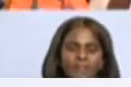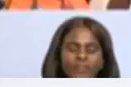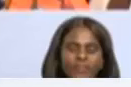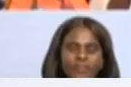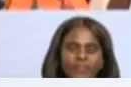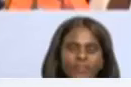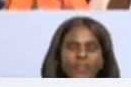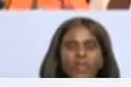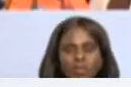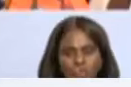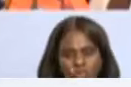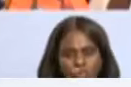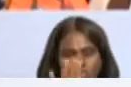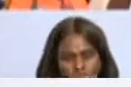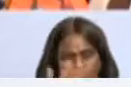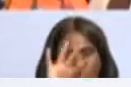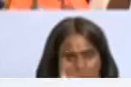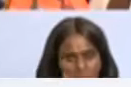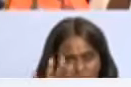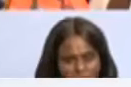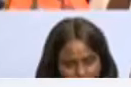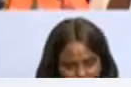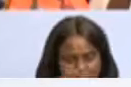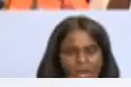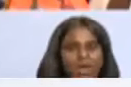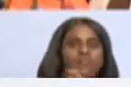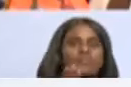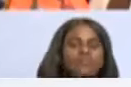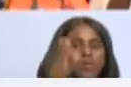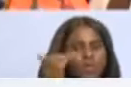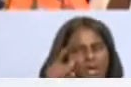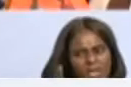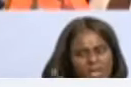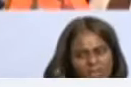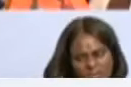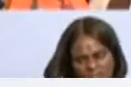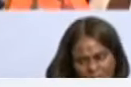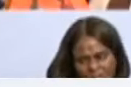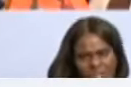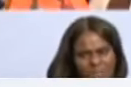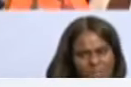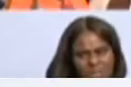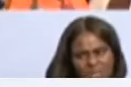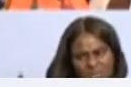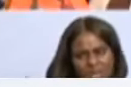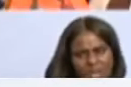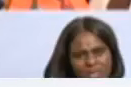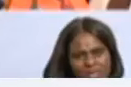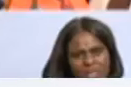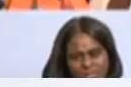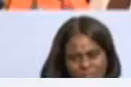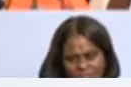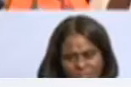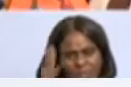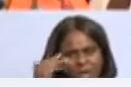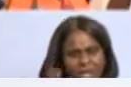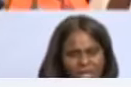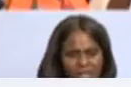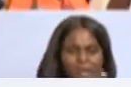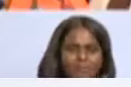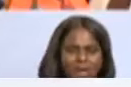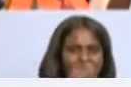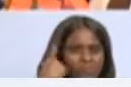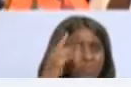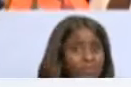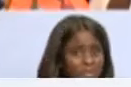You are injuring your own voters. Why should a child in one constituency be sitting on the floor when the money for desks is